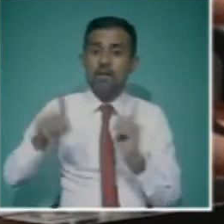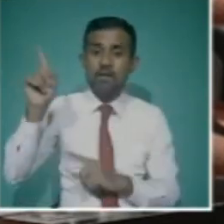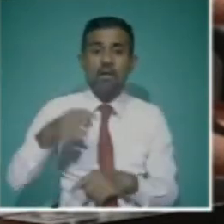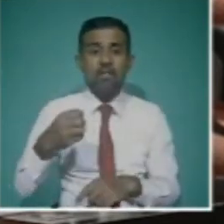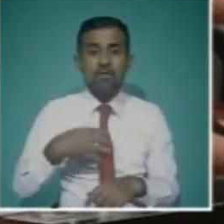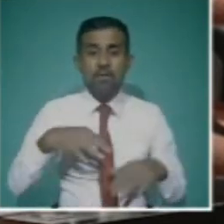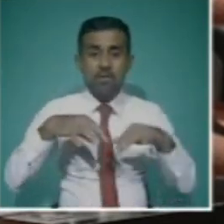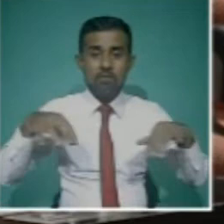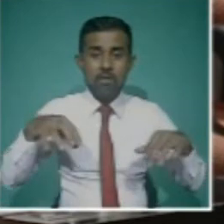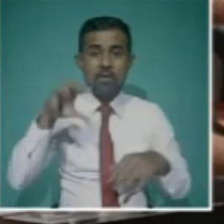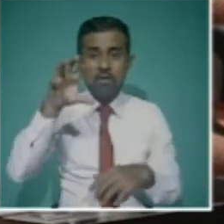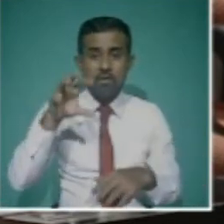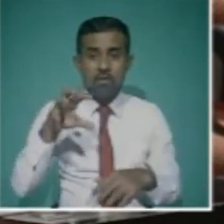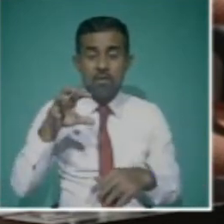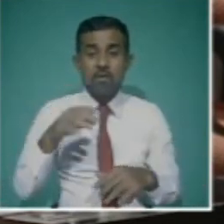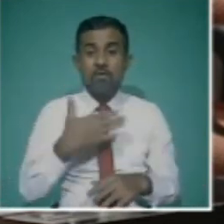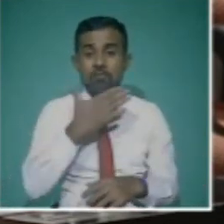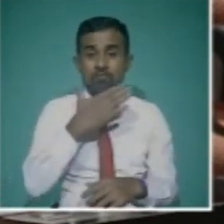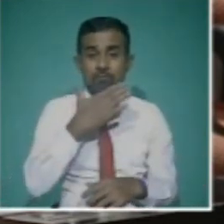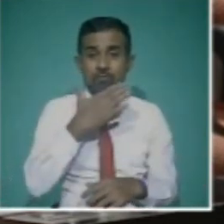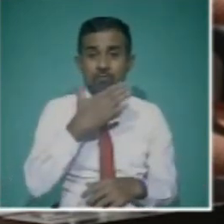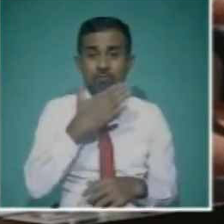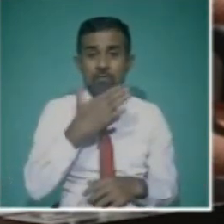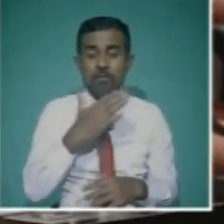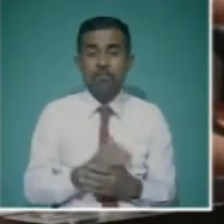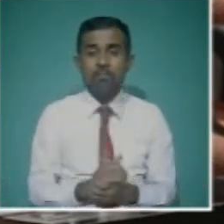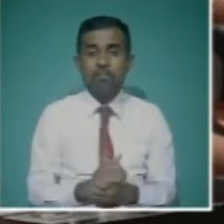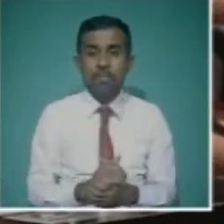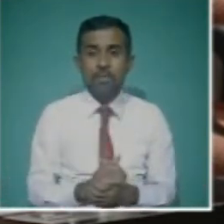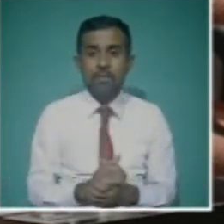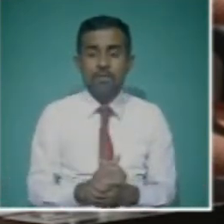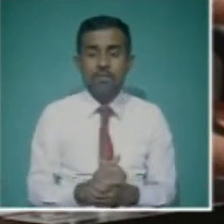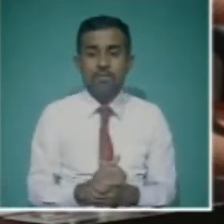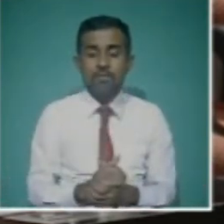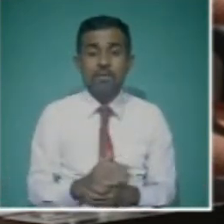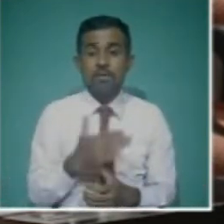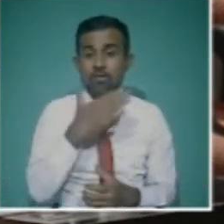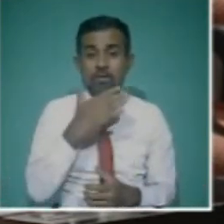because of the British, but because of decisions taken in this own house.